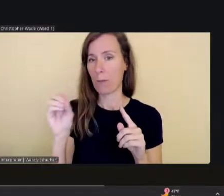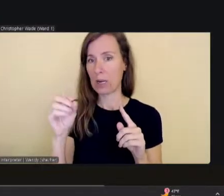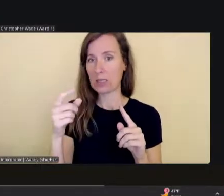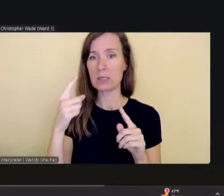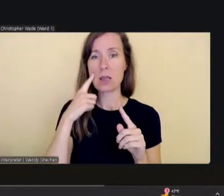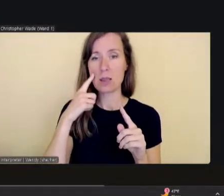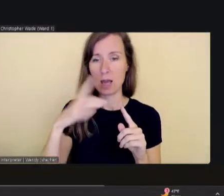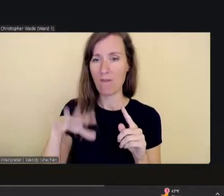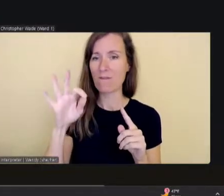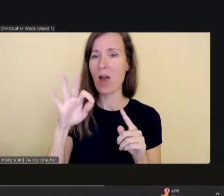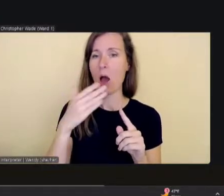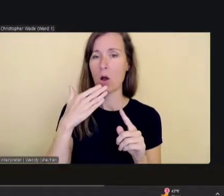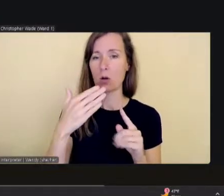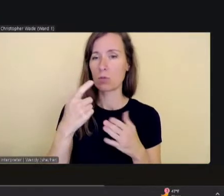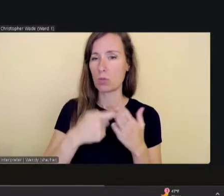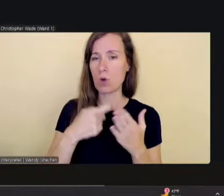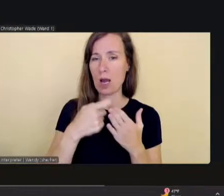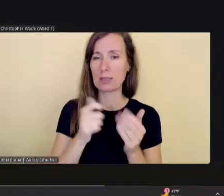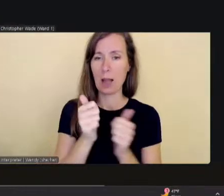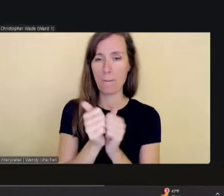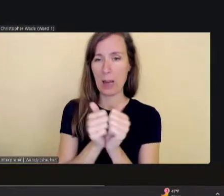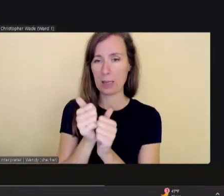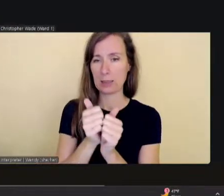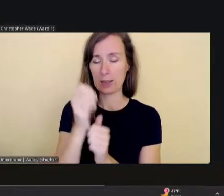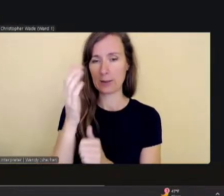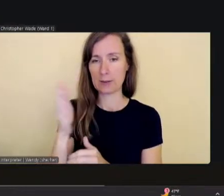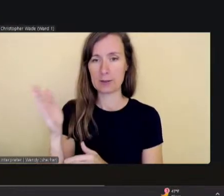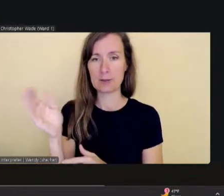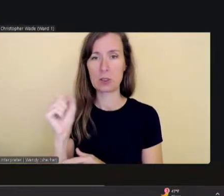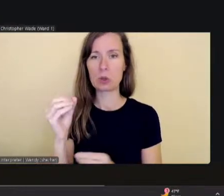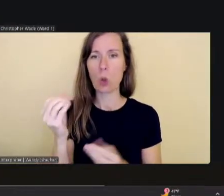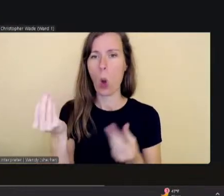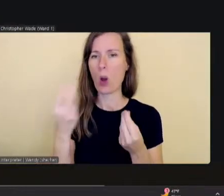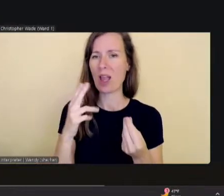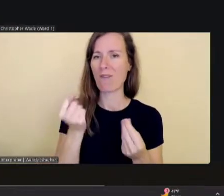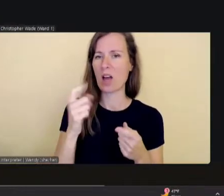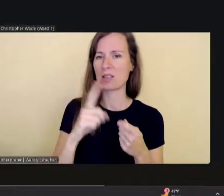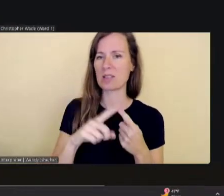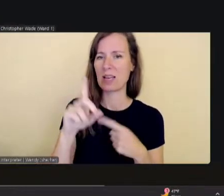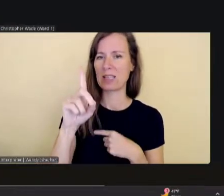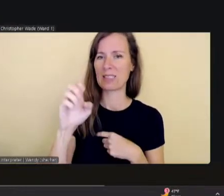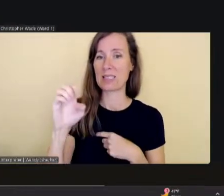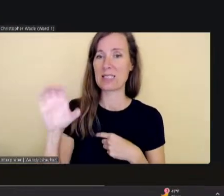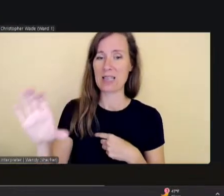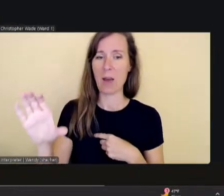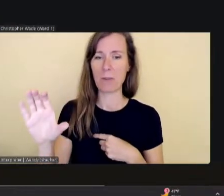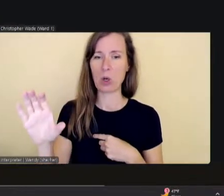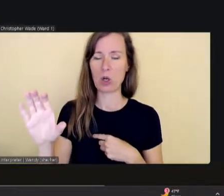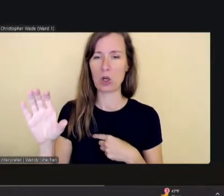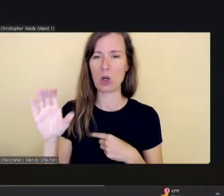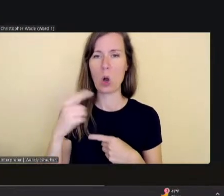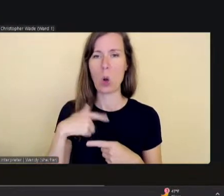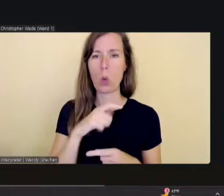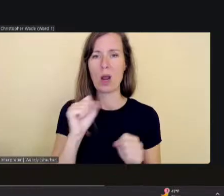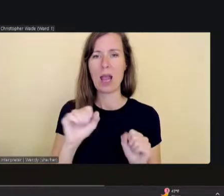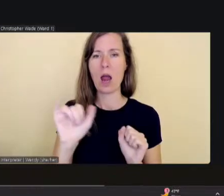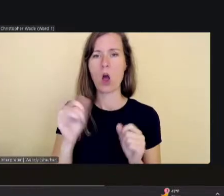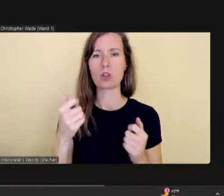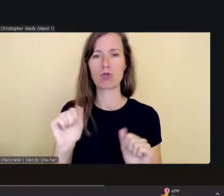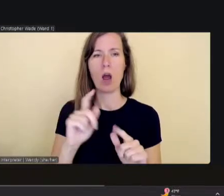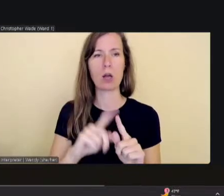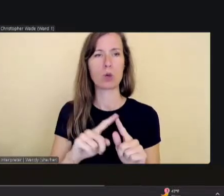okay? So if you give us to December, we'll also try to manage the expectations with